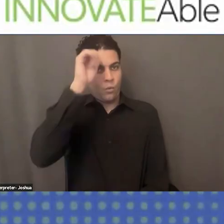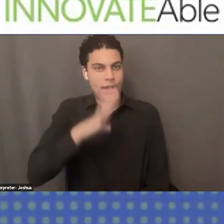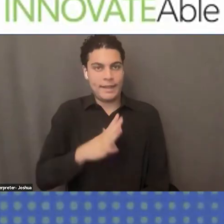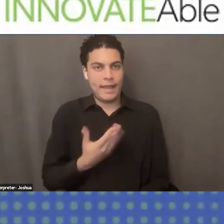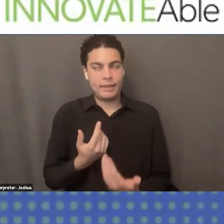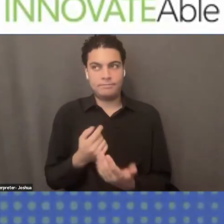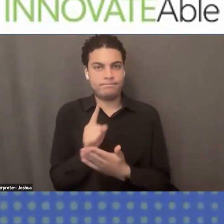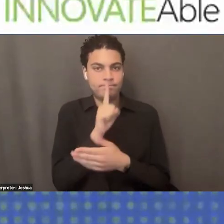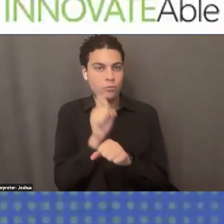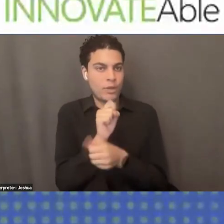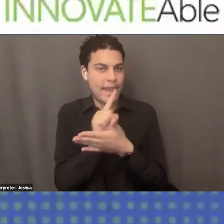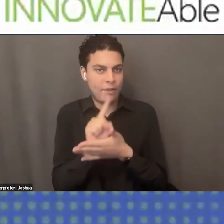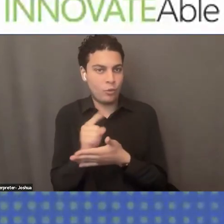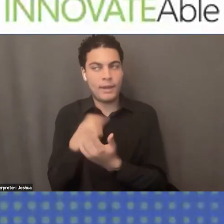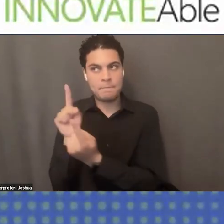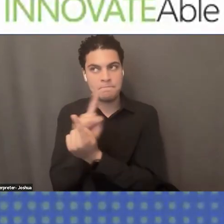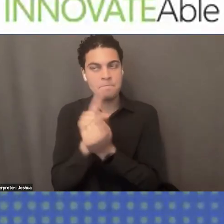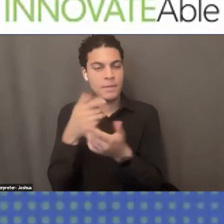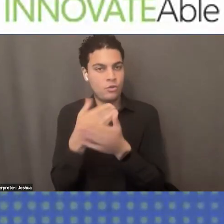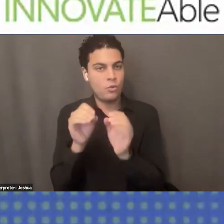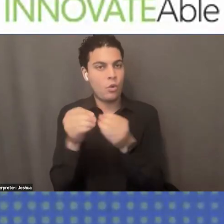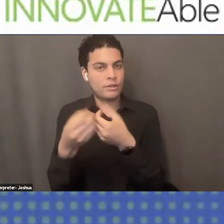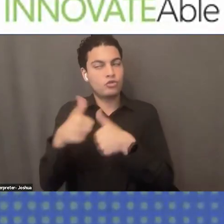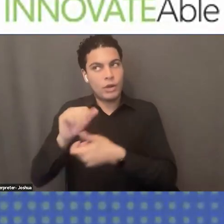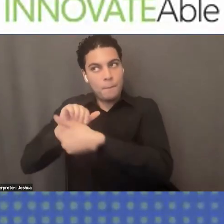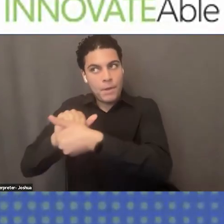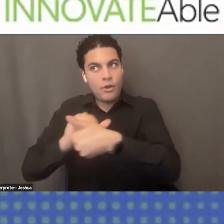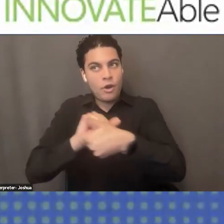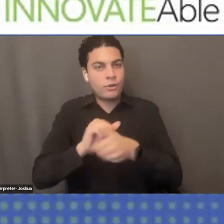partnership. Wonderful. Thank you.